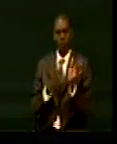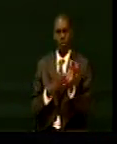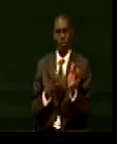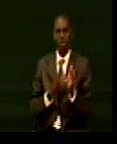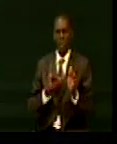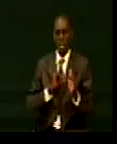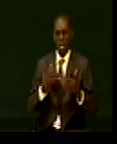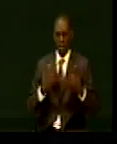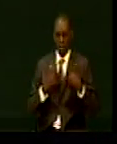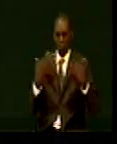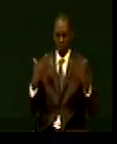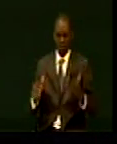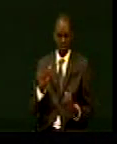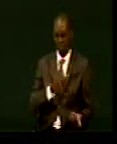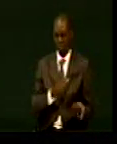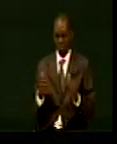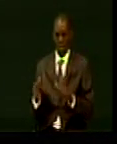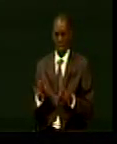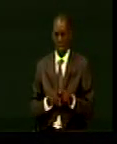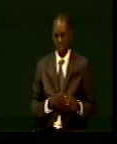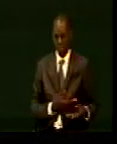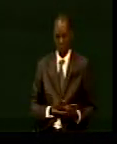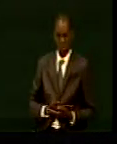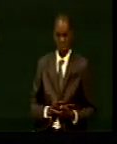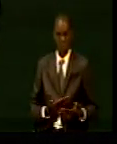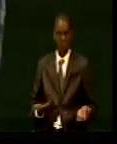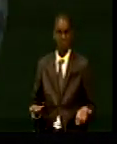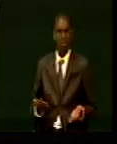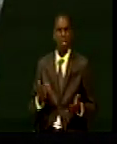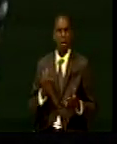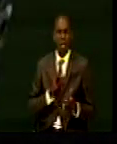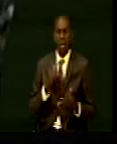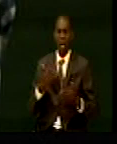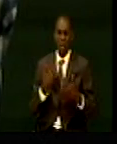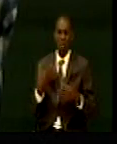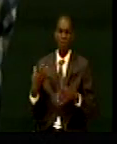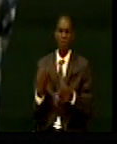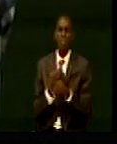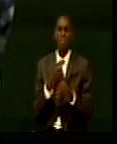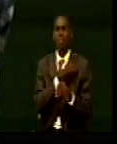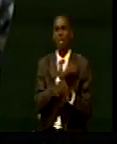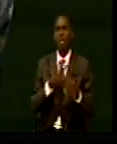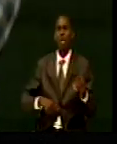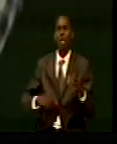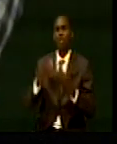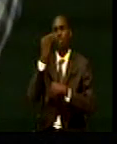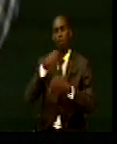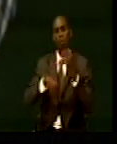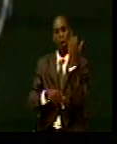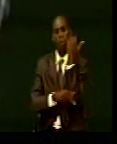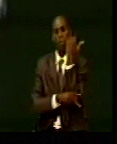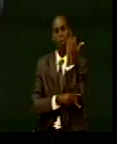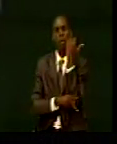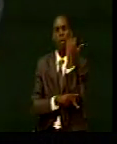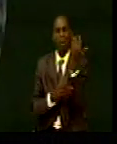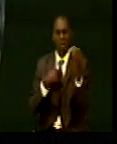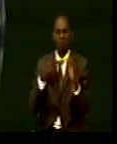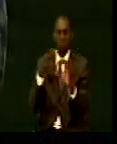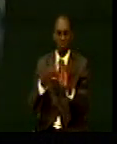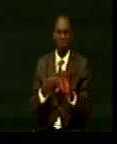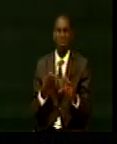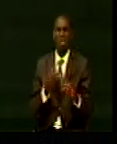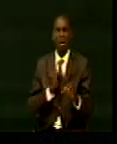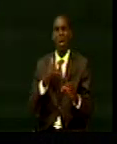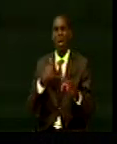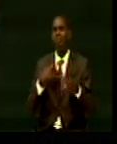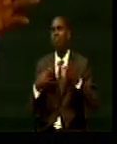an infant. And then I've been taking Holy Communion. I am confirmed. I've even traveled to the holy